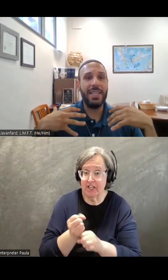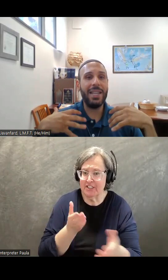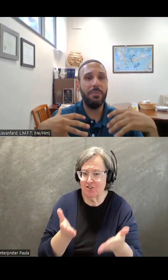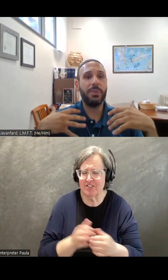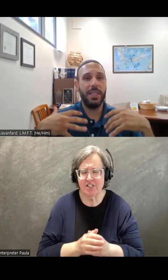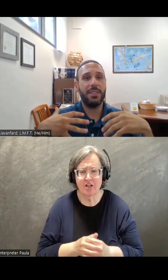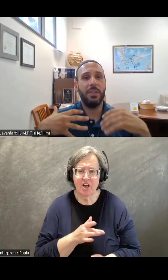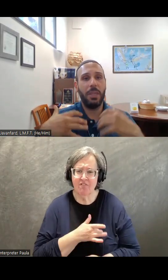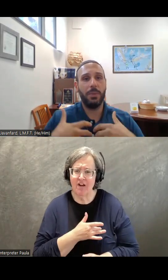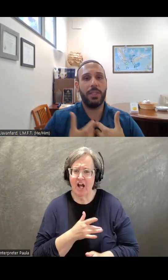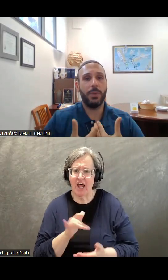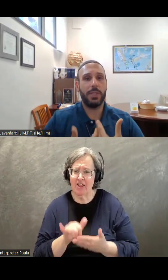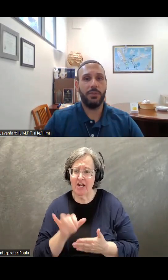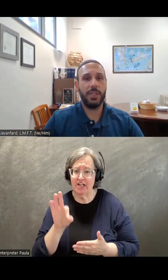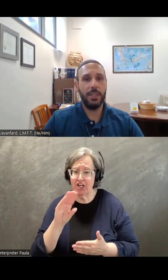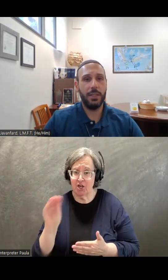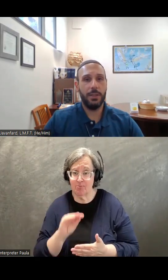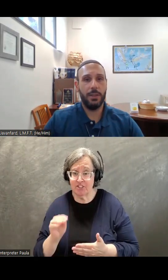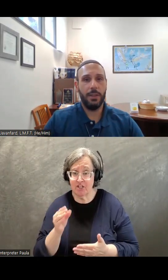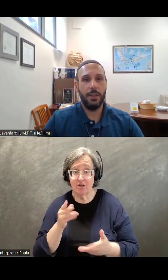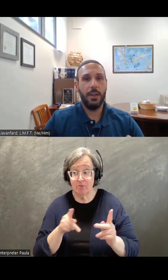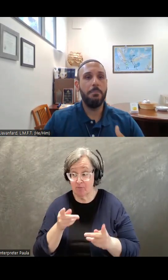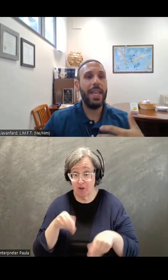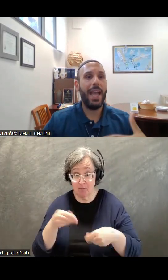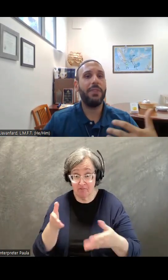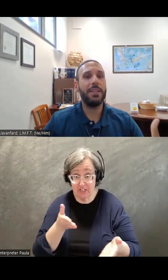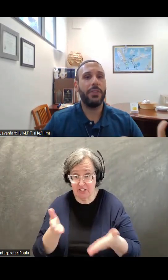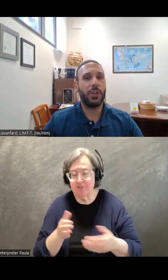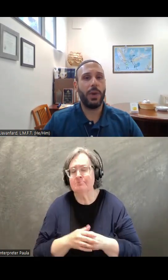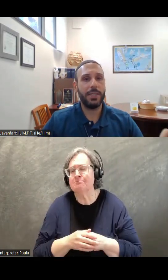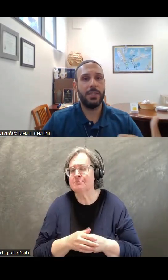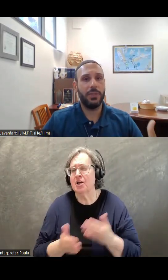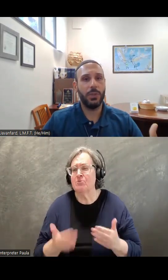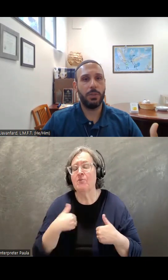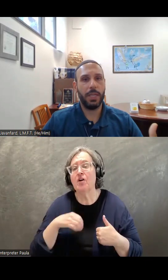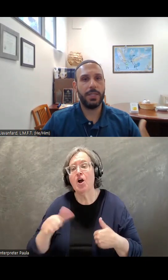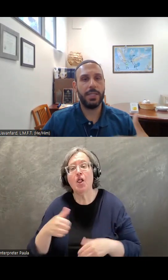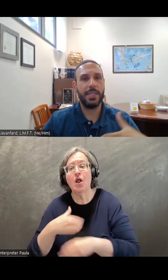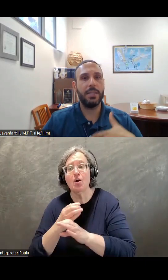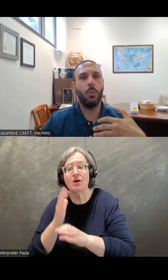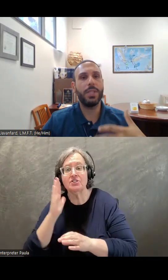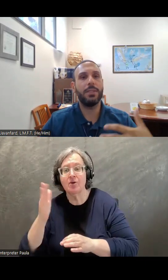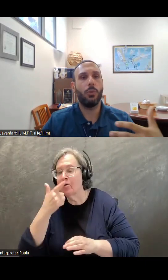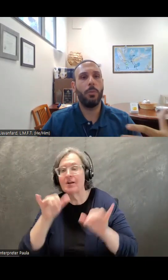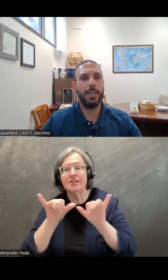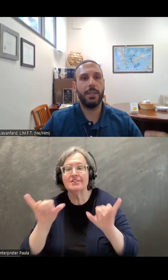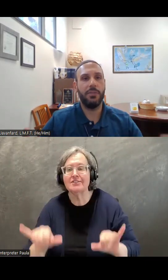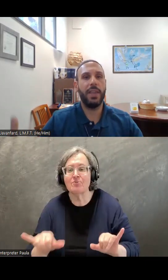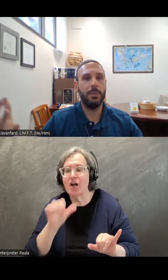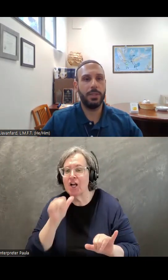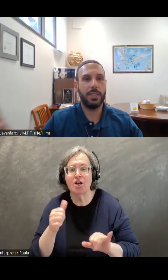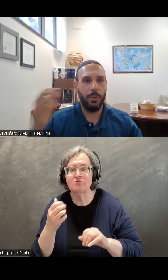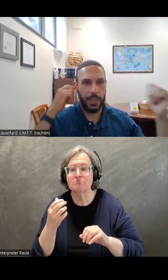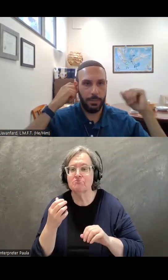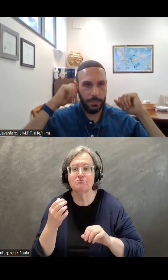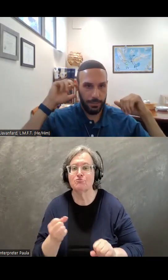felt that 90% of the people that they were servicing may have another crisis in the future because the system wasn't robustly